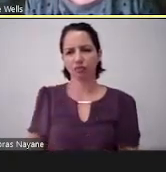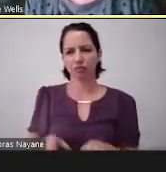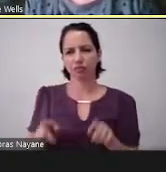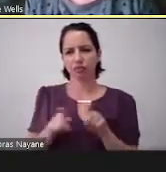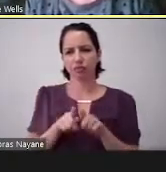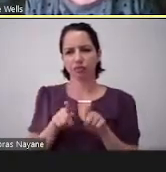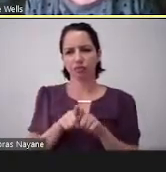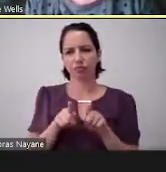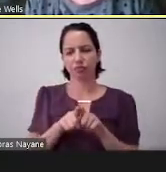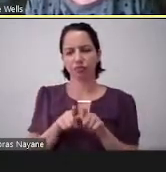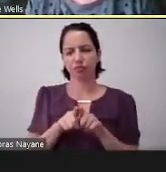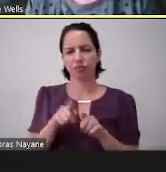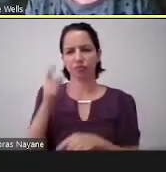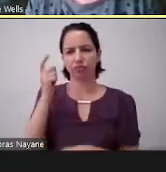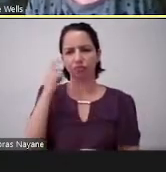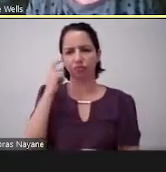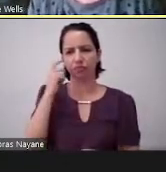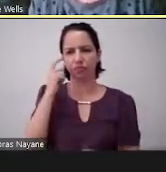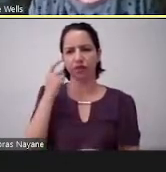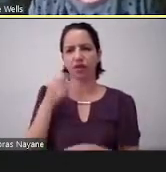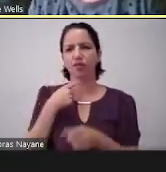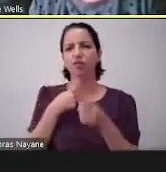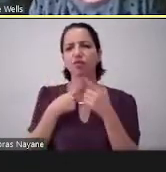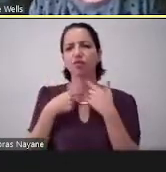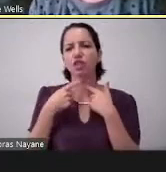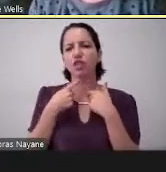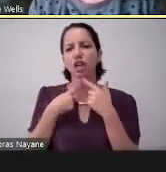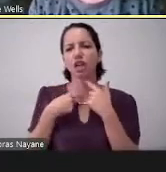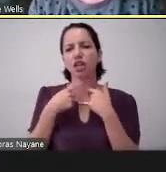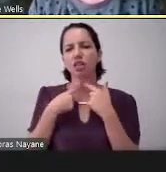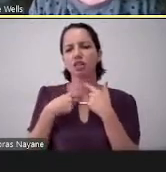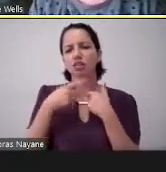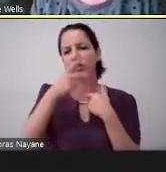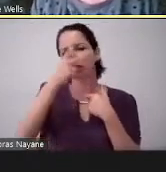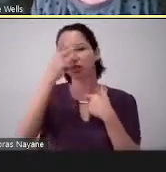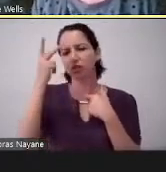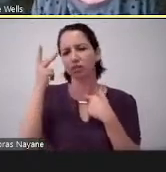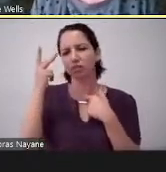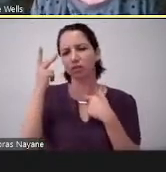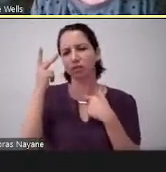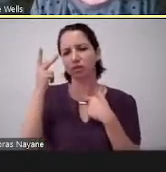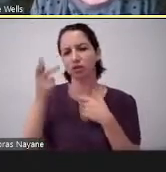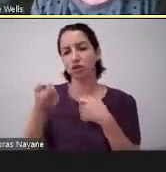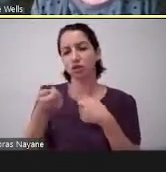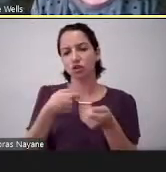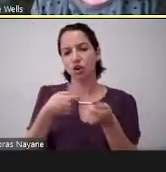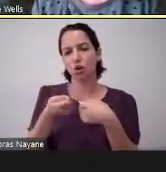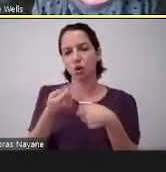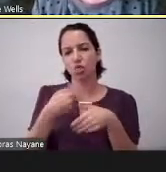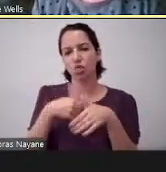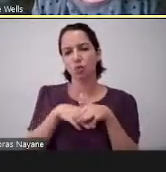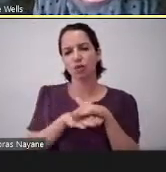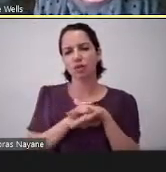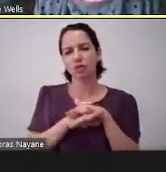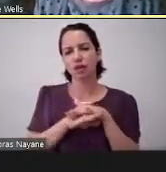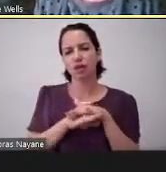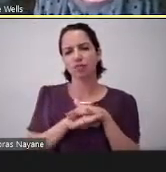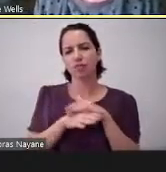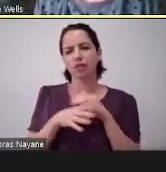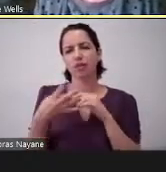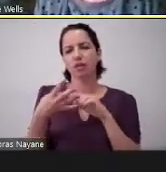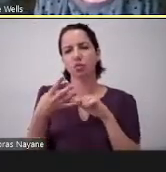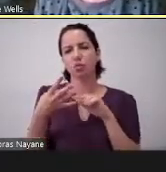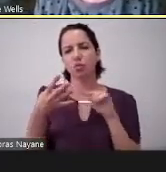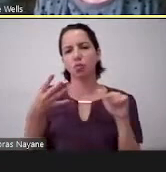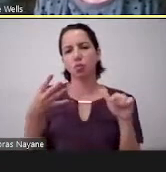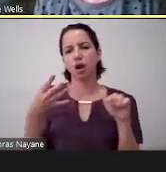The third principle is potentially the most contentious because fairness can be a personal judgment or construct, and it's